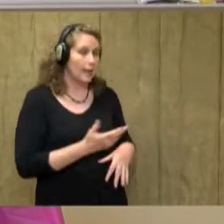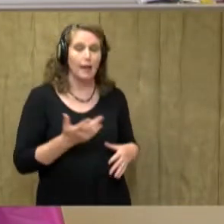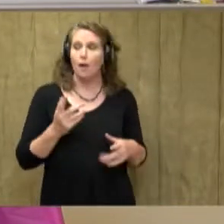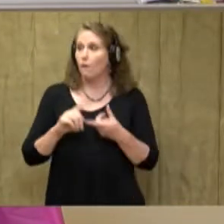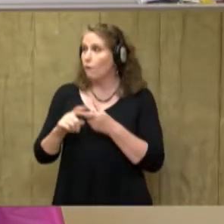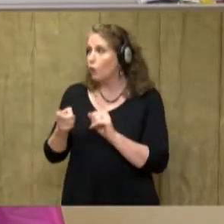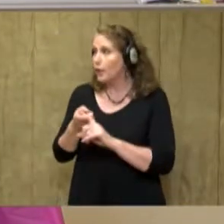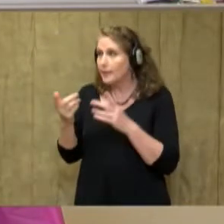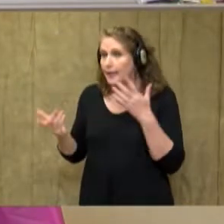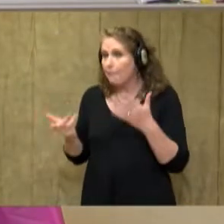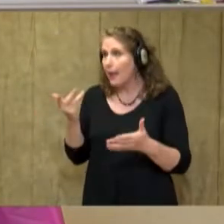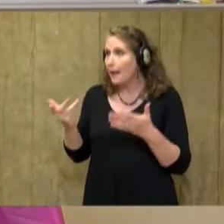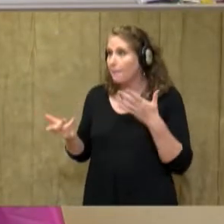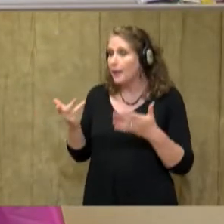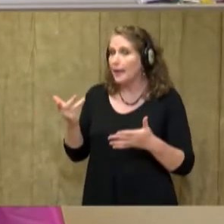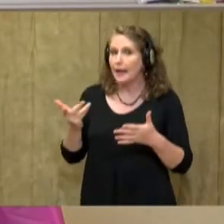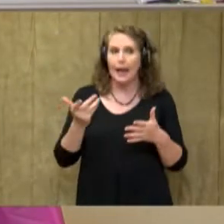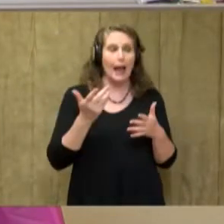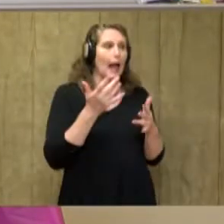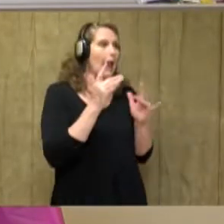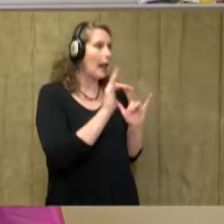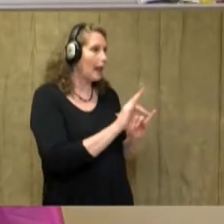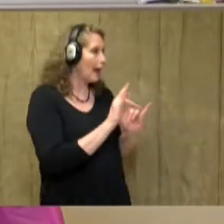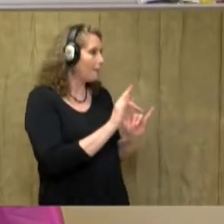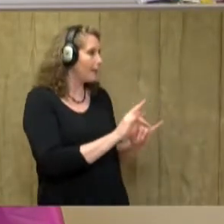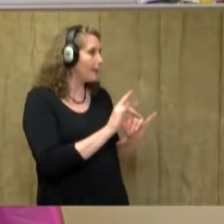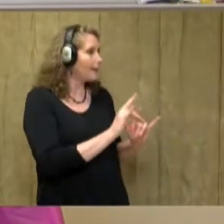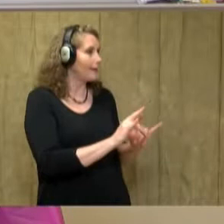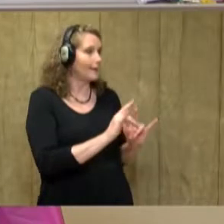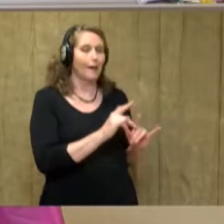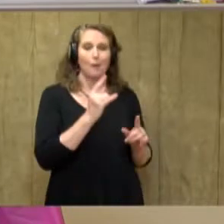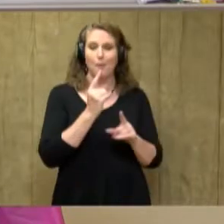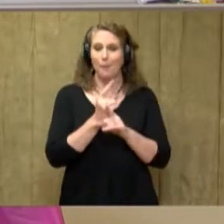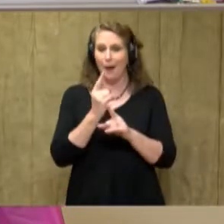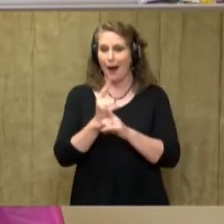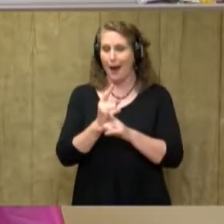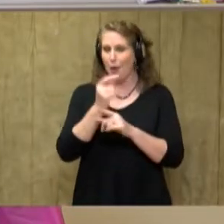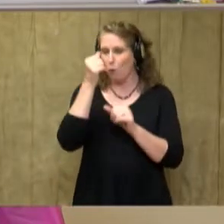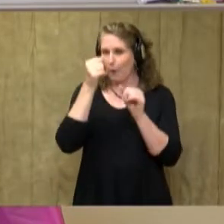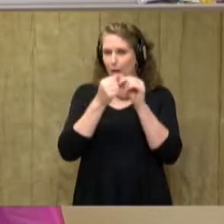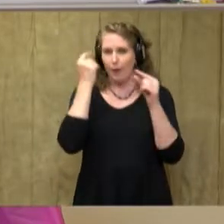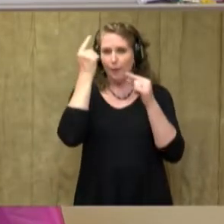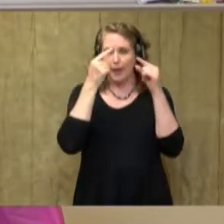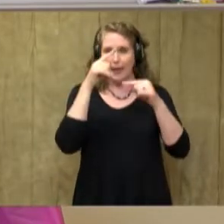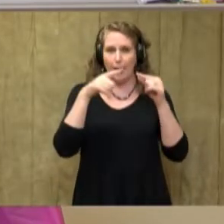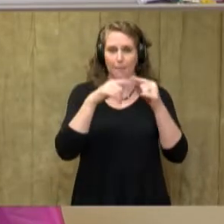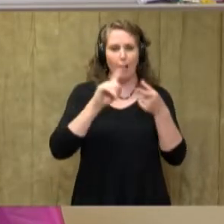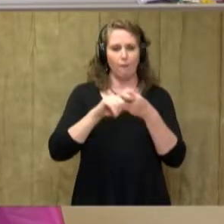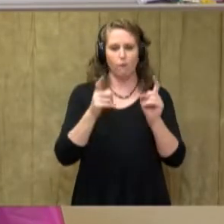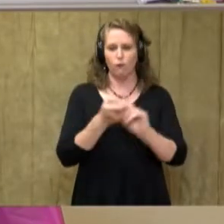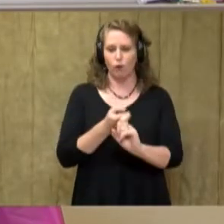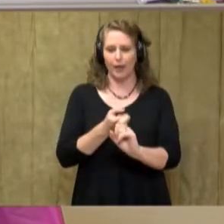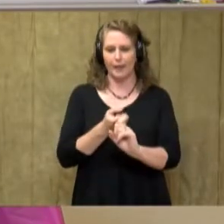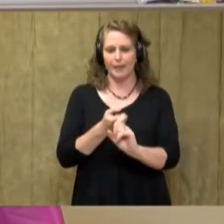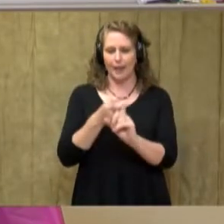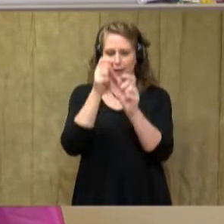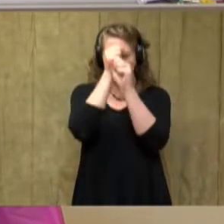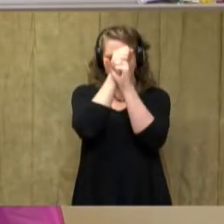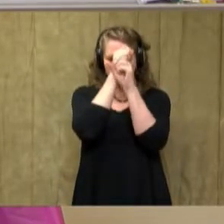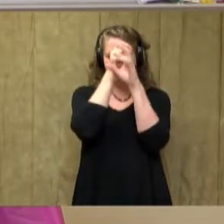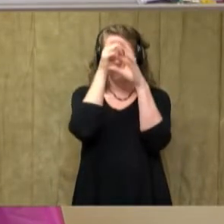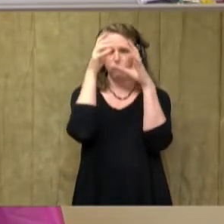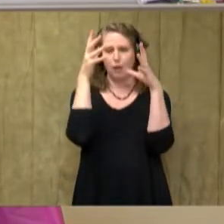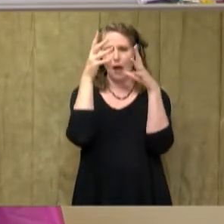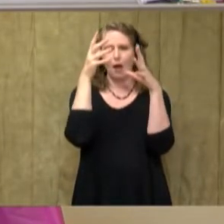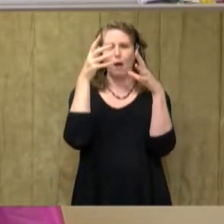Friends are maybe loving. Okay, yeah. So remember, we're just thinking about friends right now, trying to build some